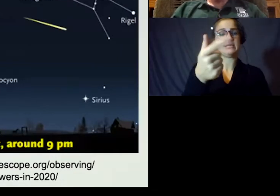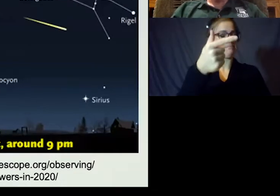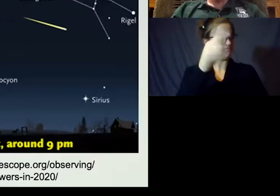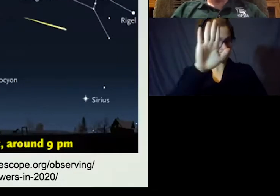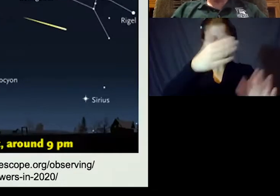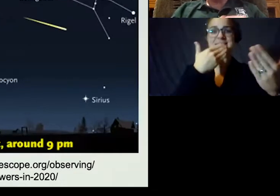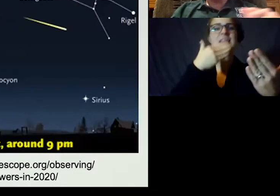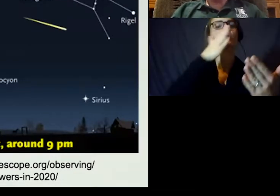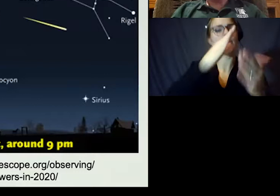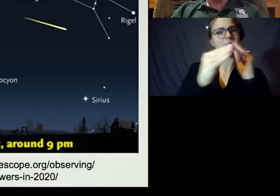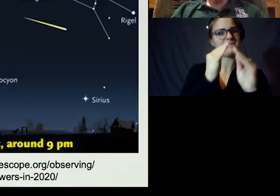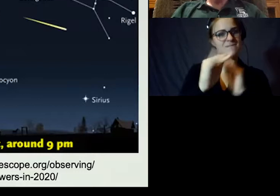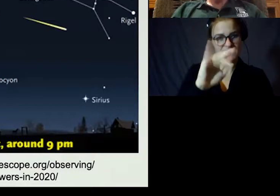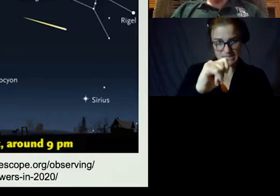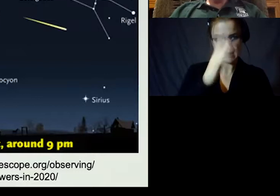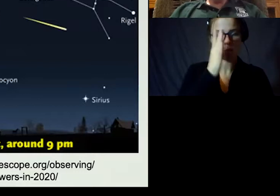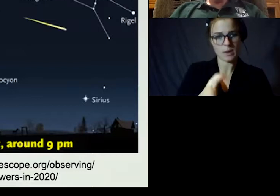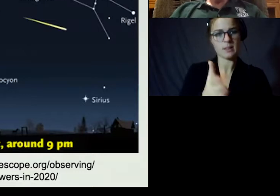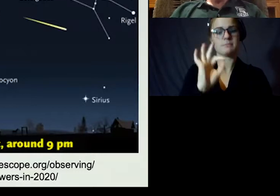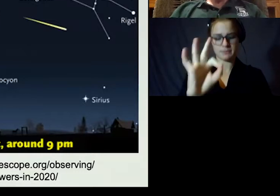will have to fix that slide.